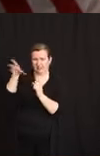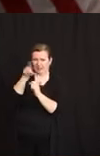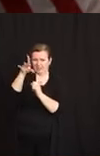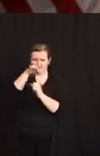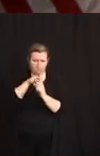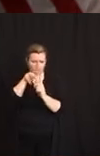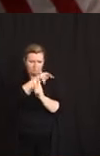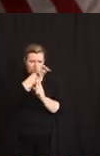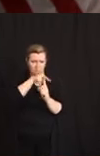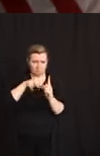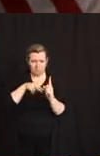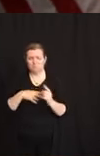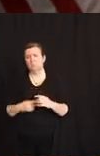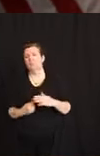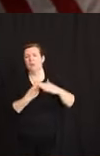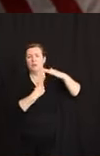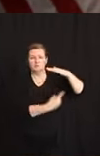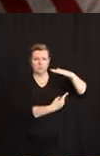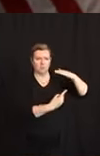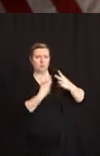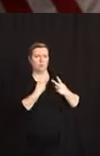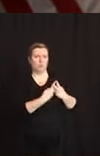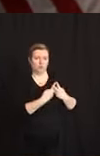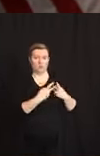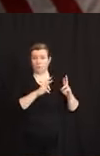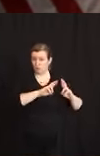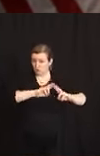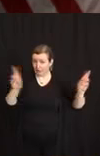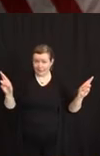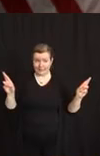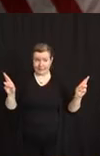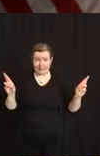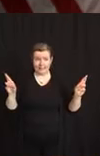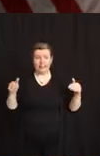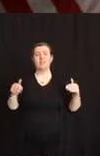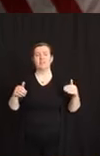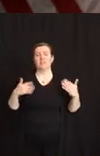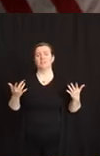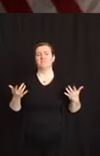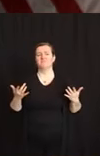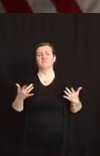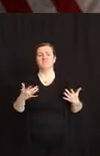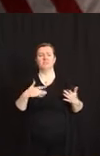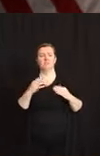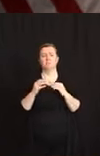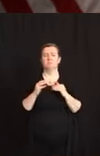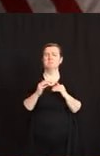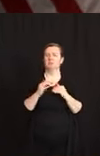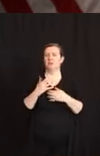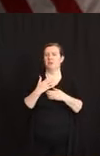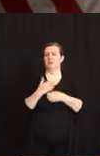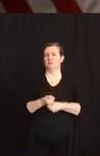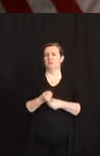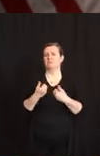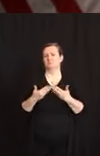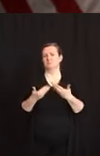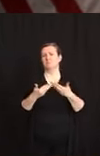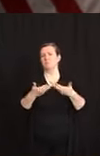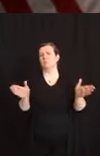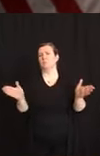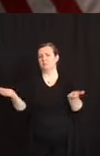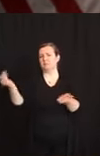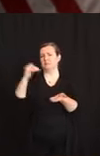take the following steps. And far more importantly, you hear that from us, you see the facts, and you agree with us.